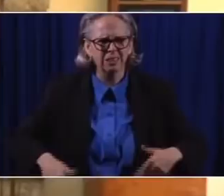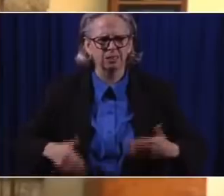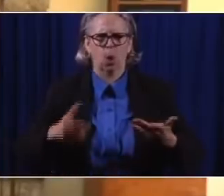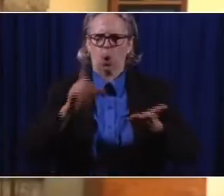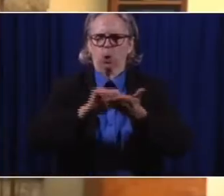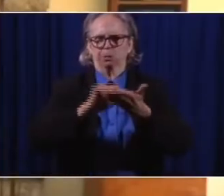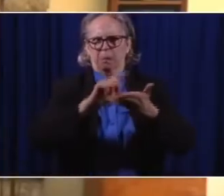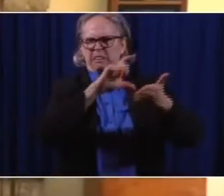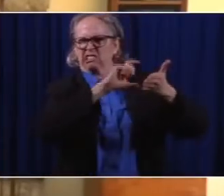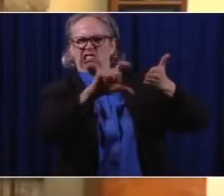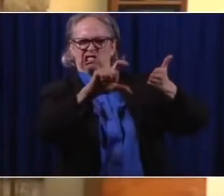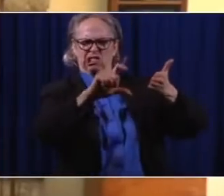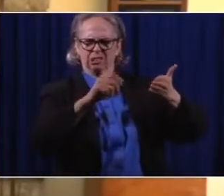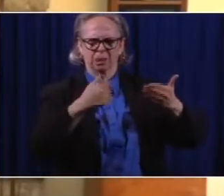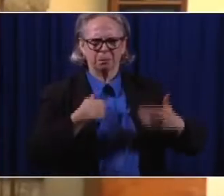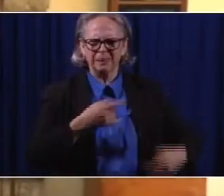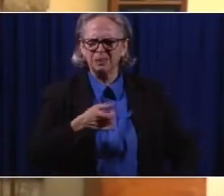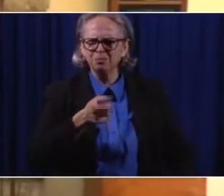to